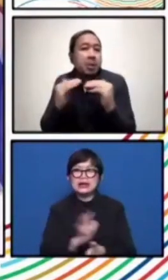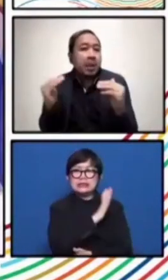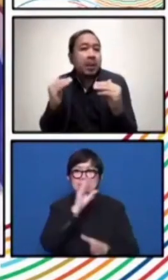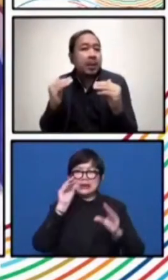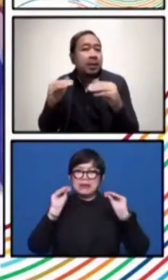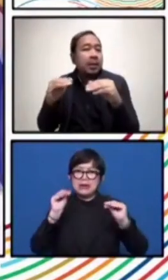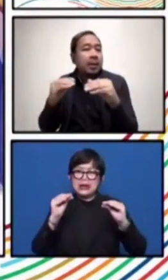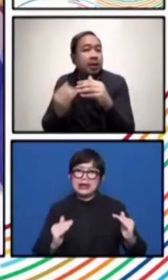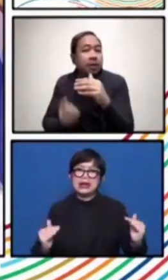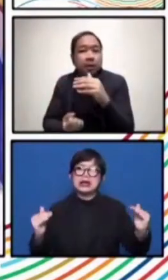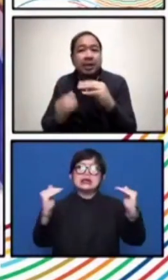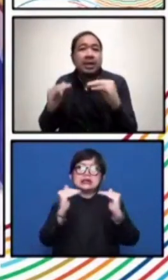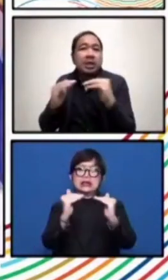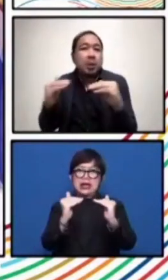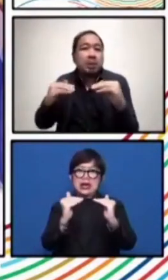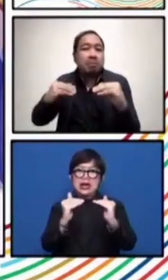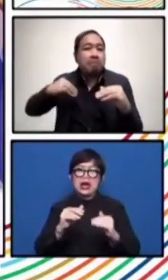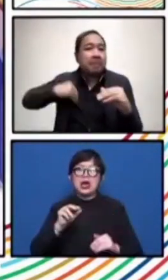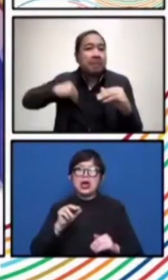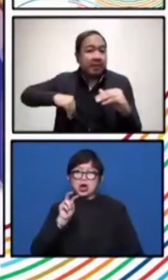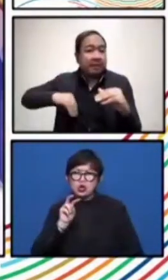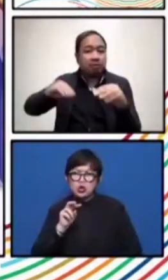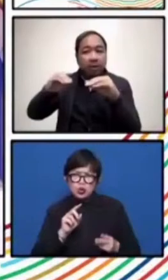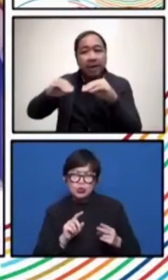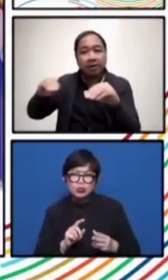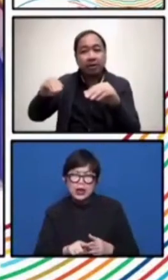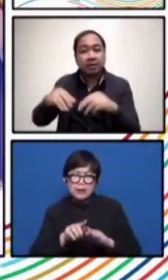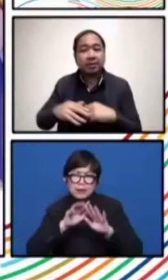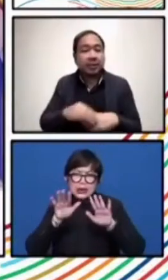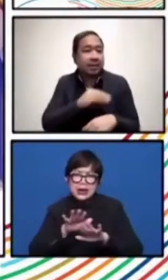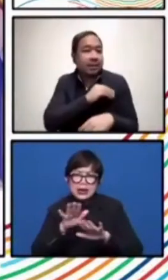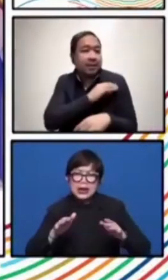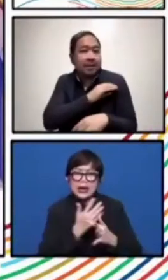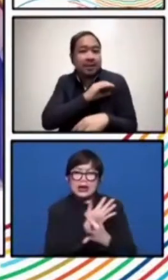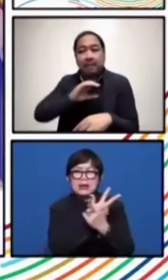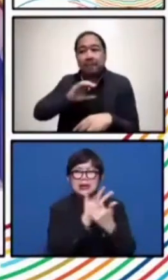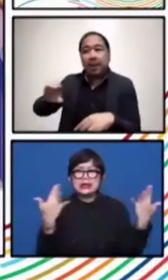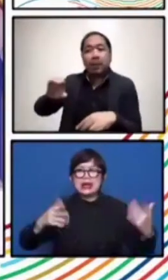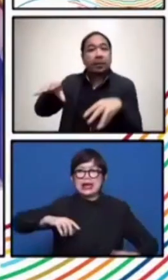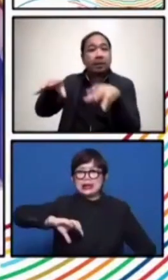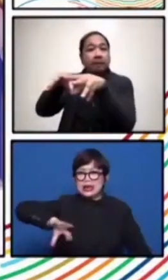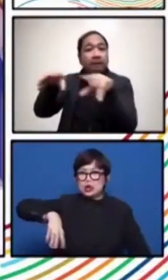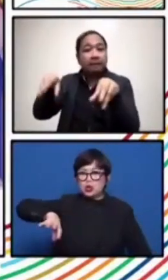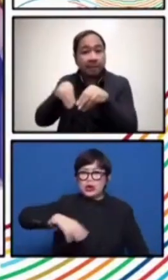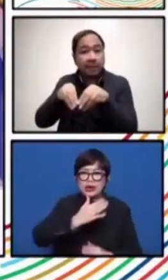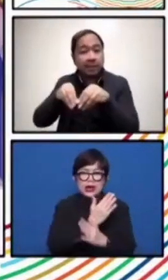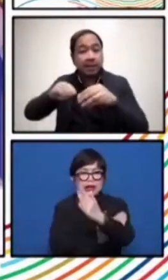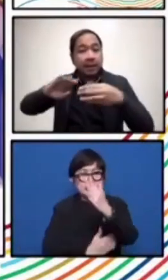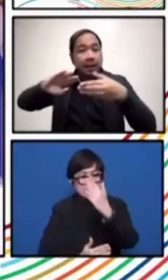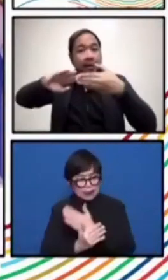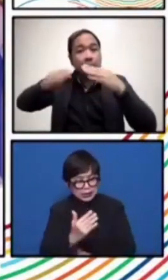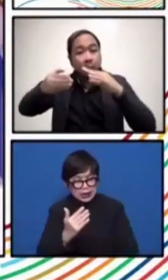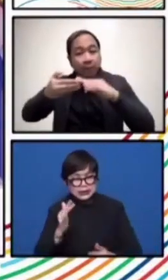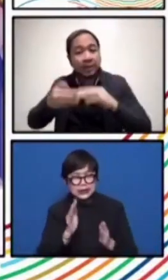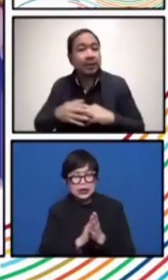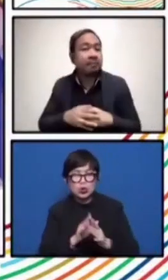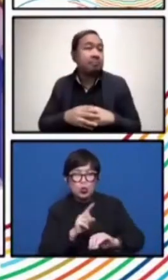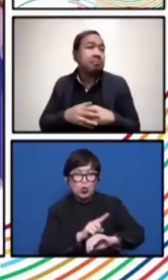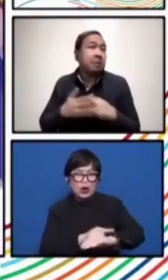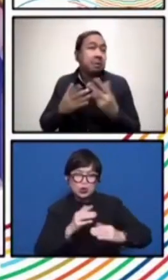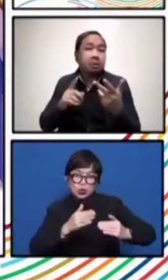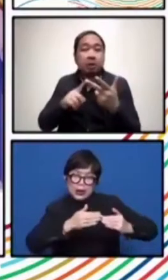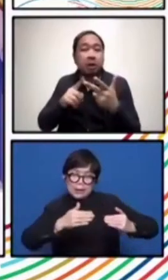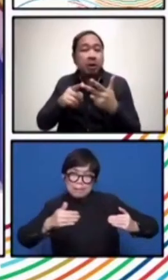special empowerment of the family and the community and in the long term employment and also to make